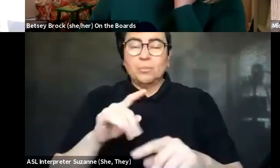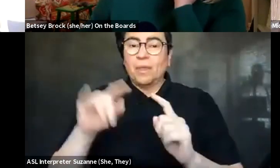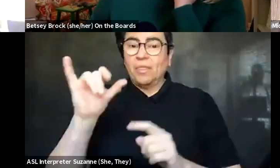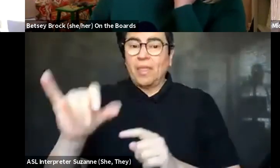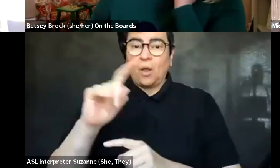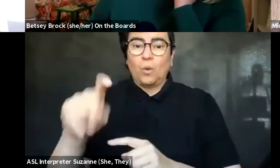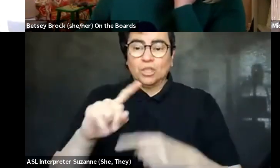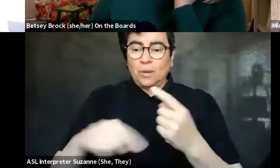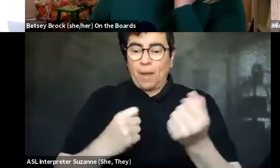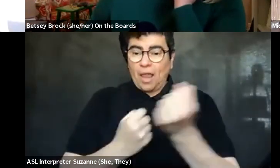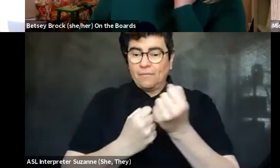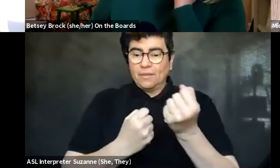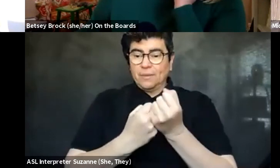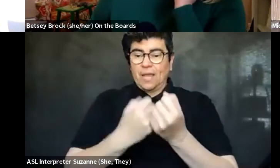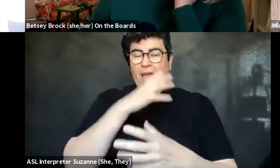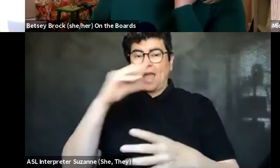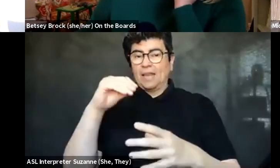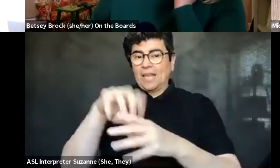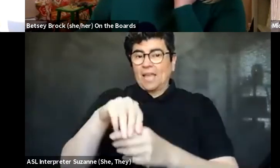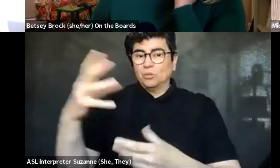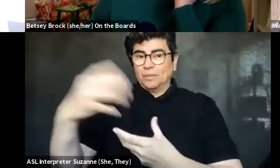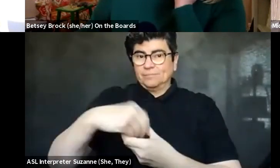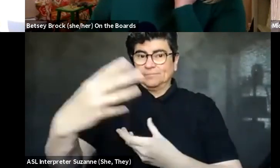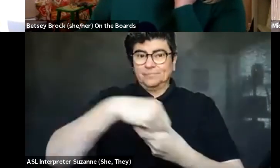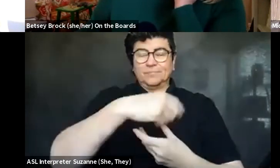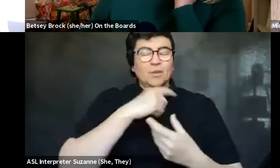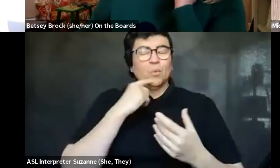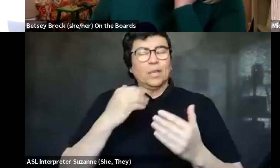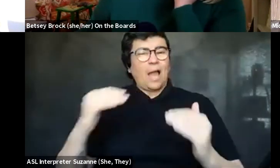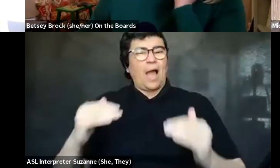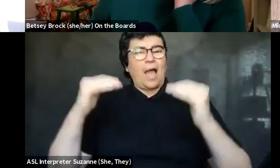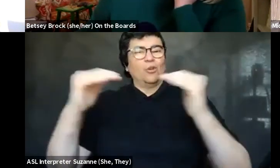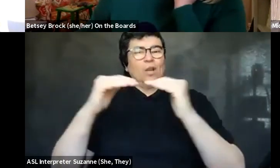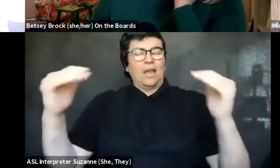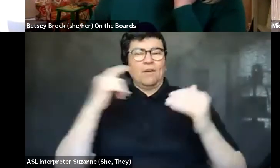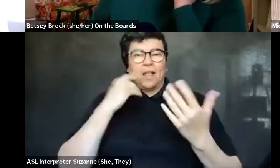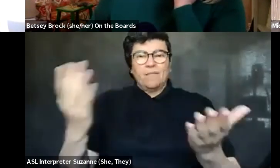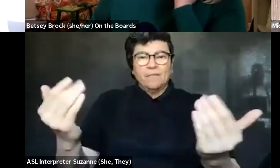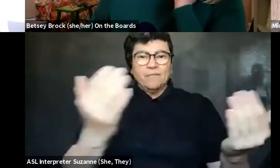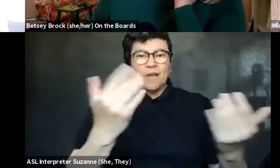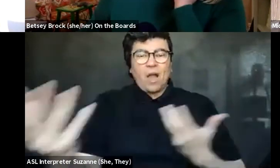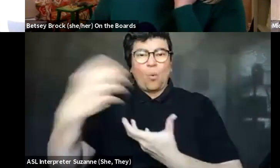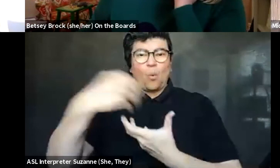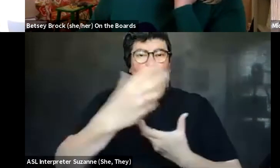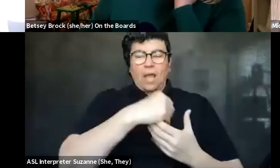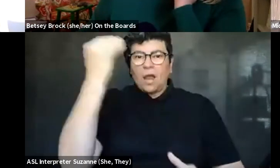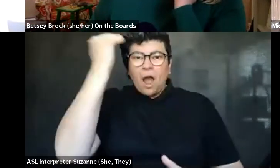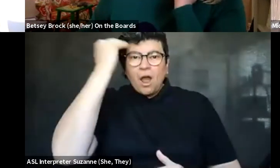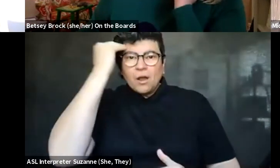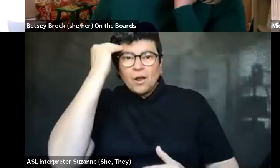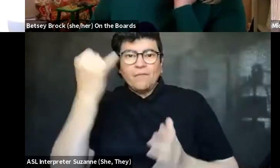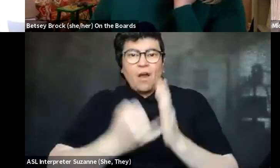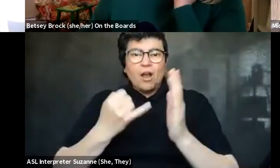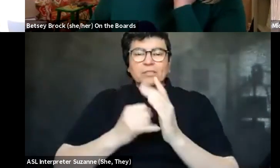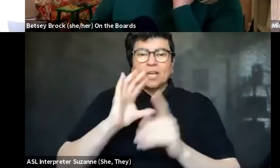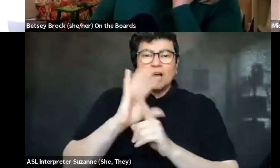of advocacy and engagement. There is a higher level of engagement and awareness of arts and culture as an industry,